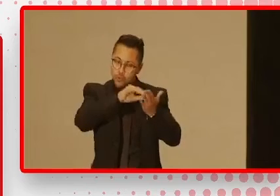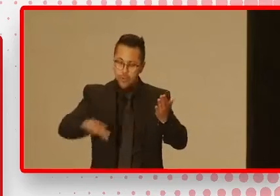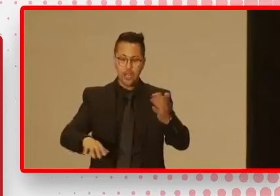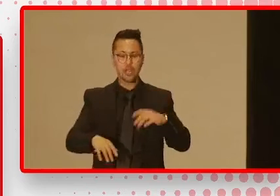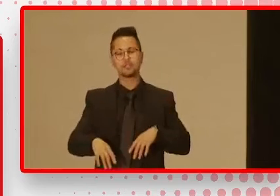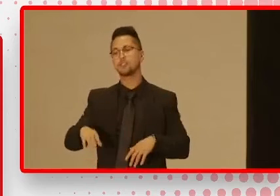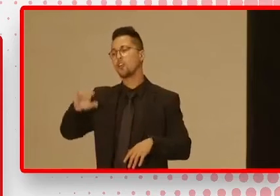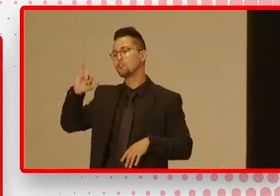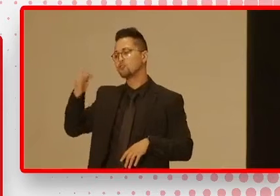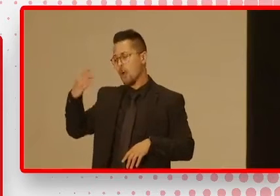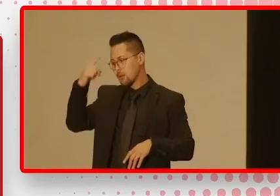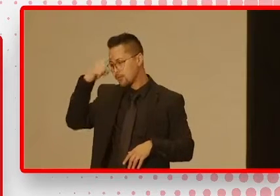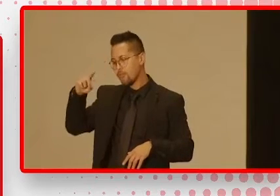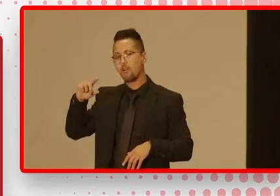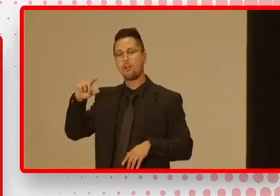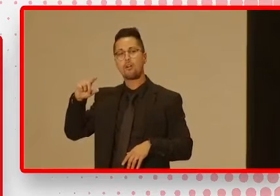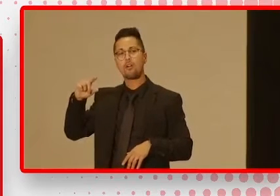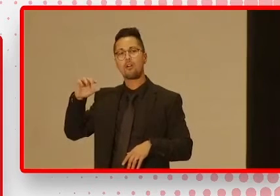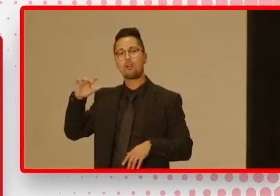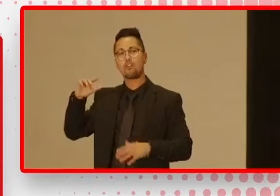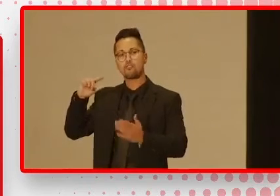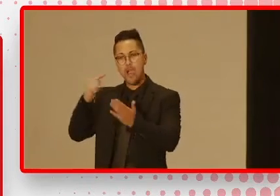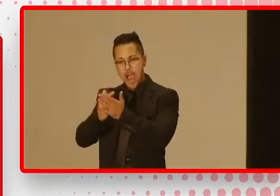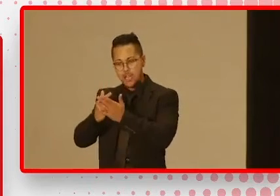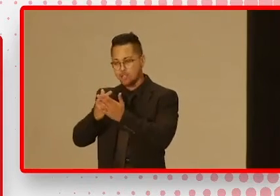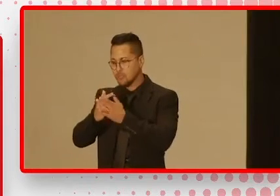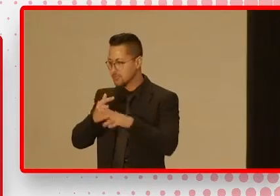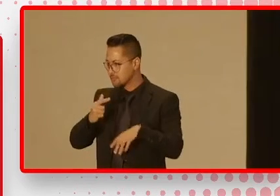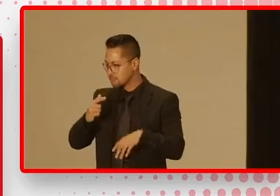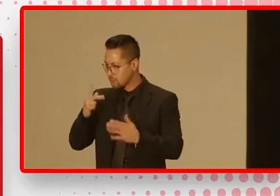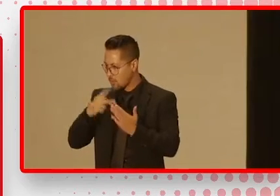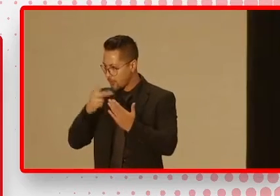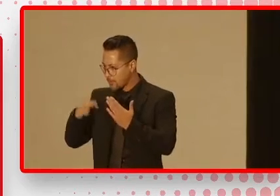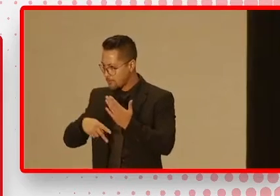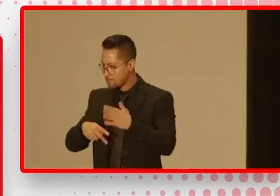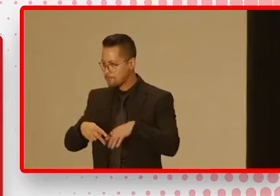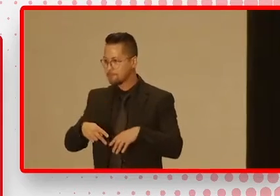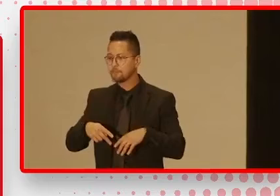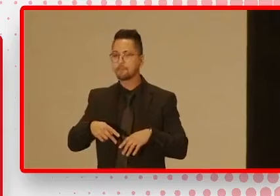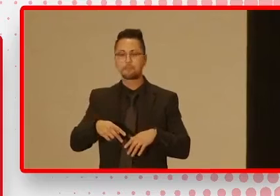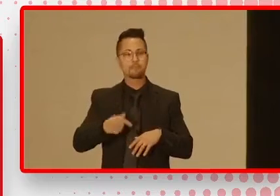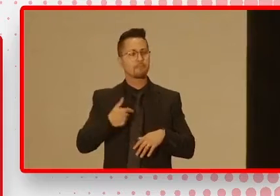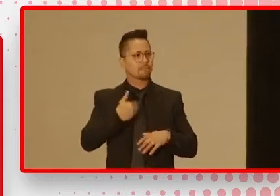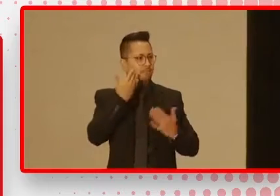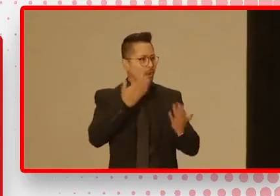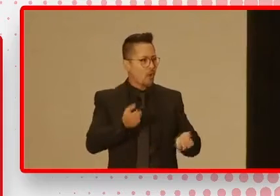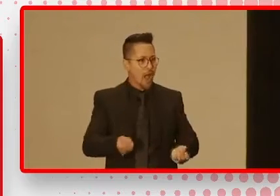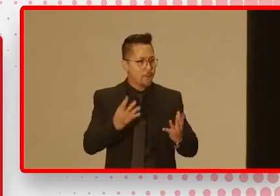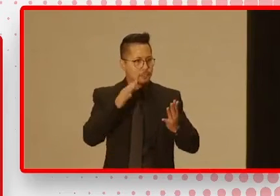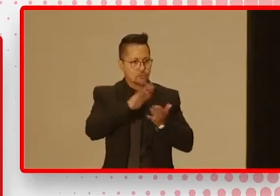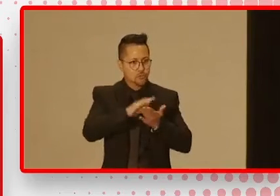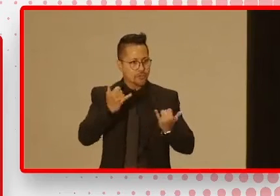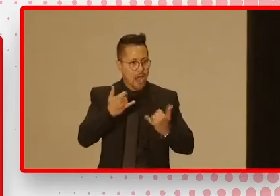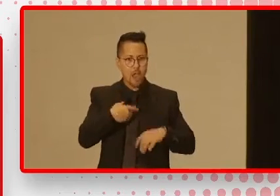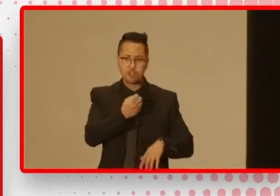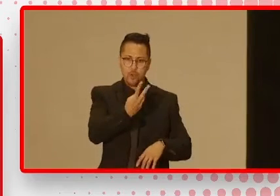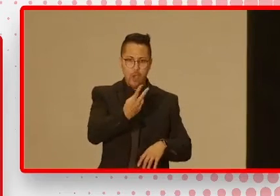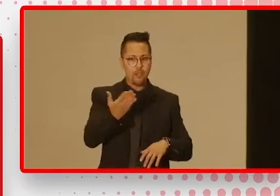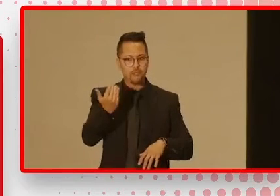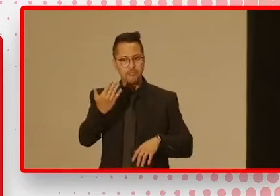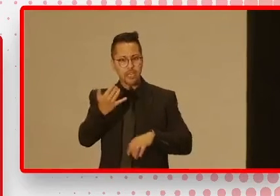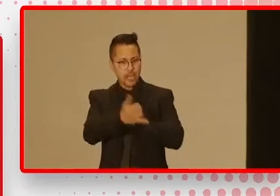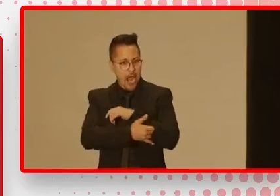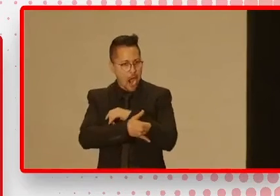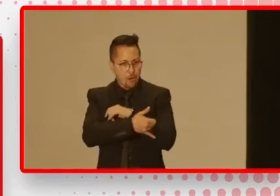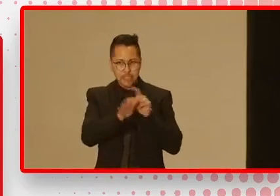graduate program, they're working with about, I don't know how many schools now, 12, 15 different counties, and